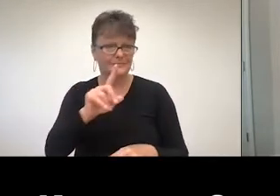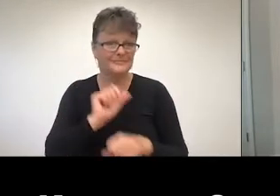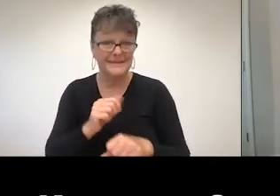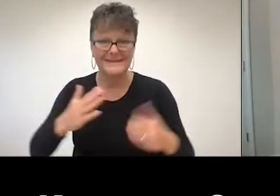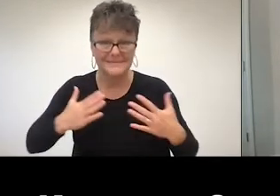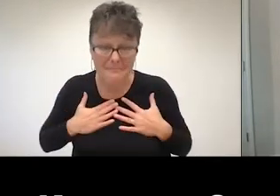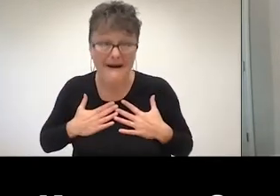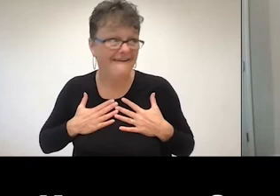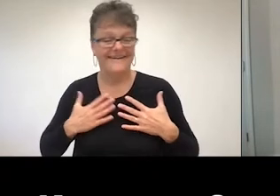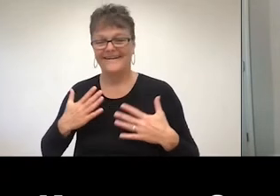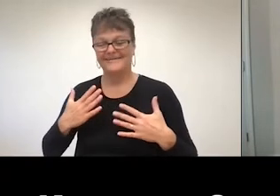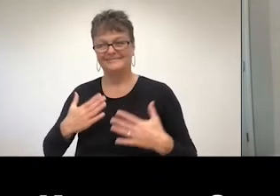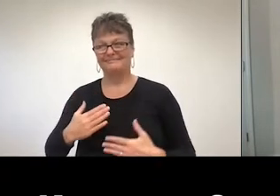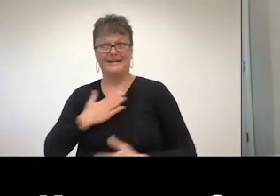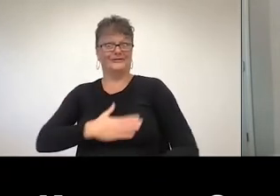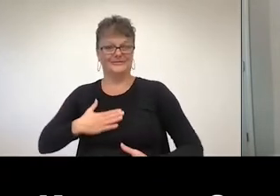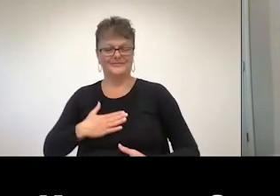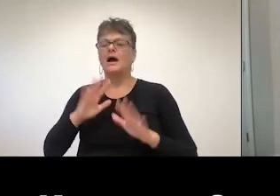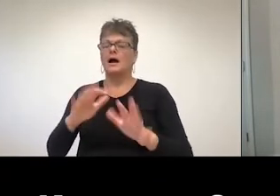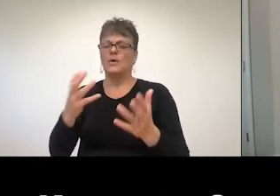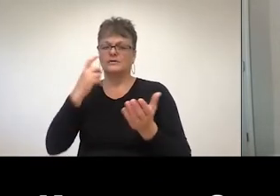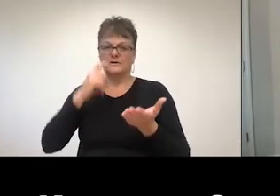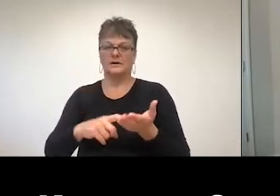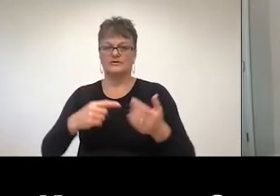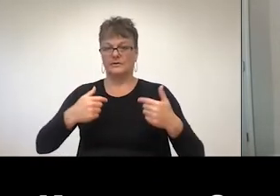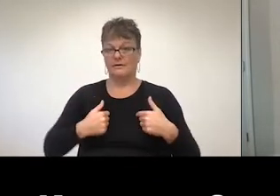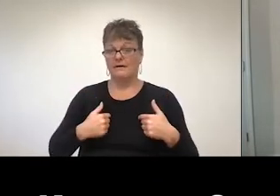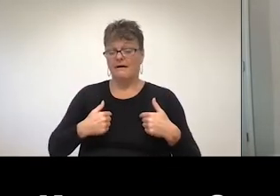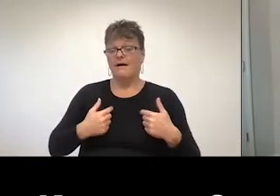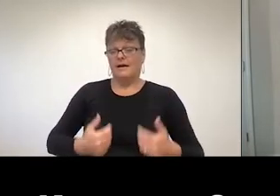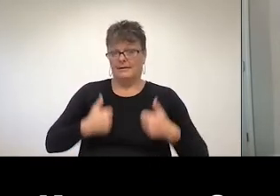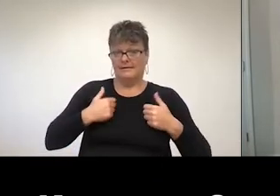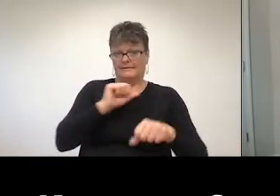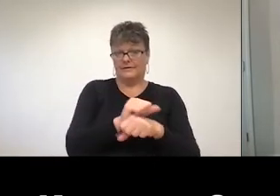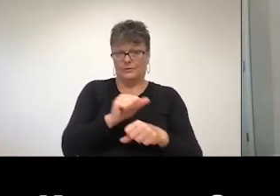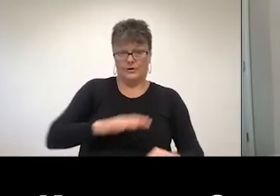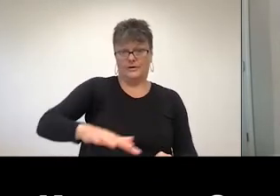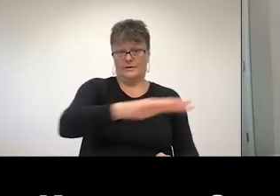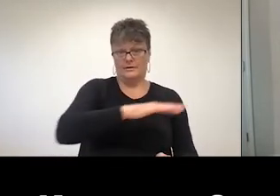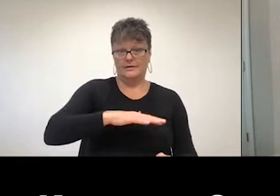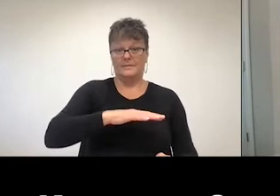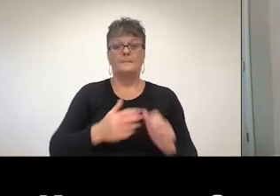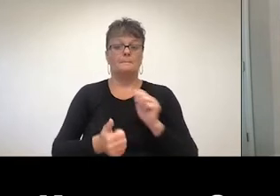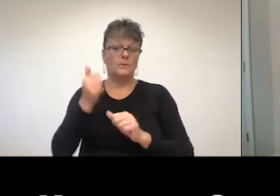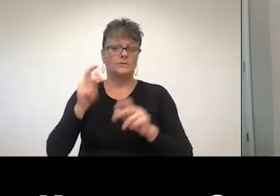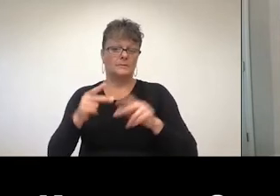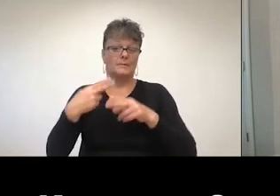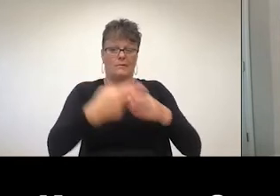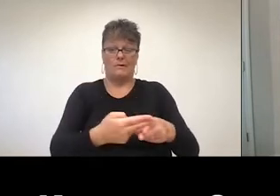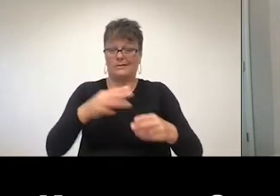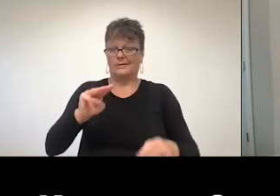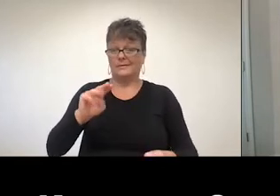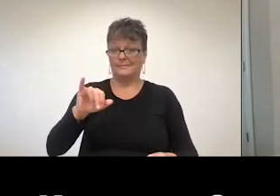I would like to start by acknowledging that I live and work in land known to many as Missouri.